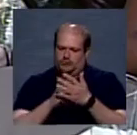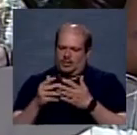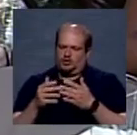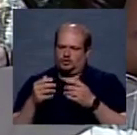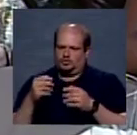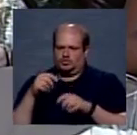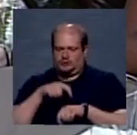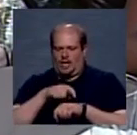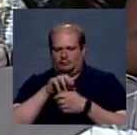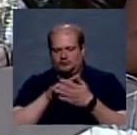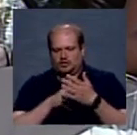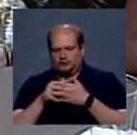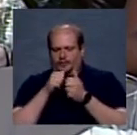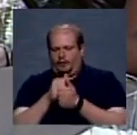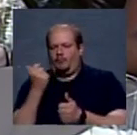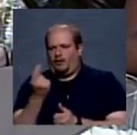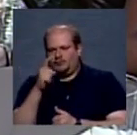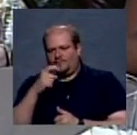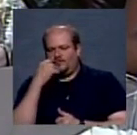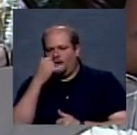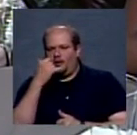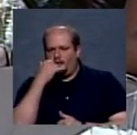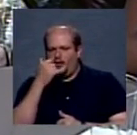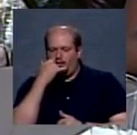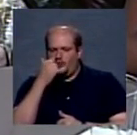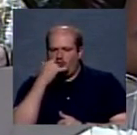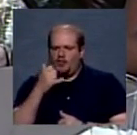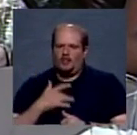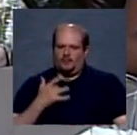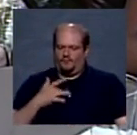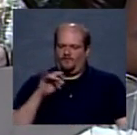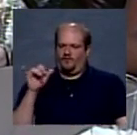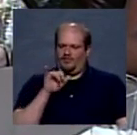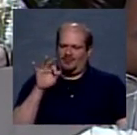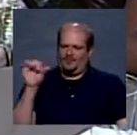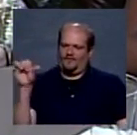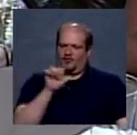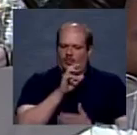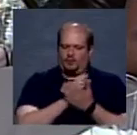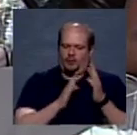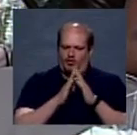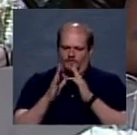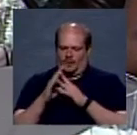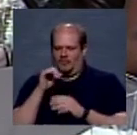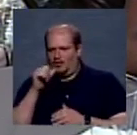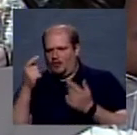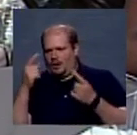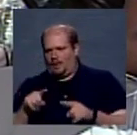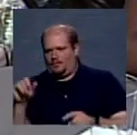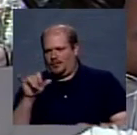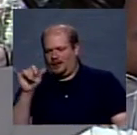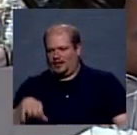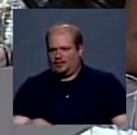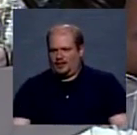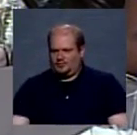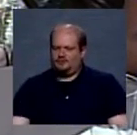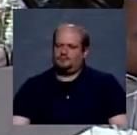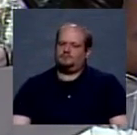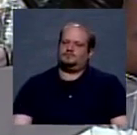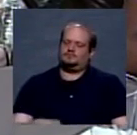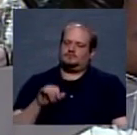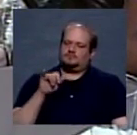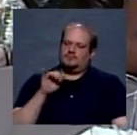basis, so that they're not always having to call in and feeling like if this was another part of town, it wouldn't happen like this. So I'd appreciate it if